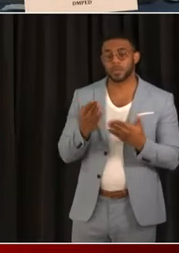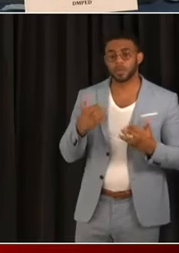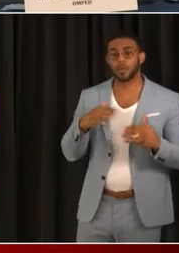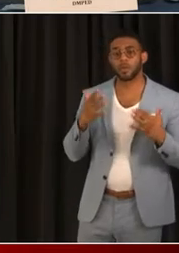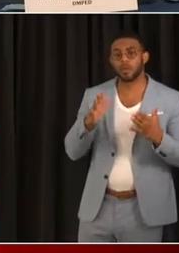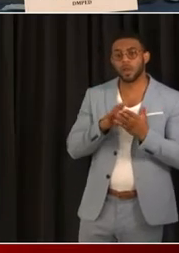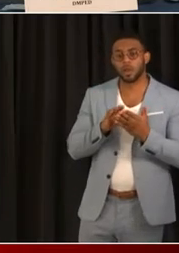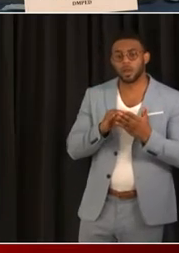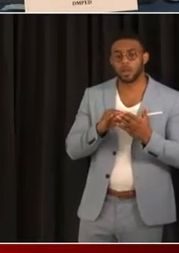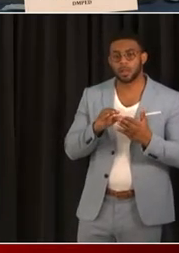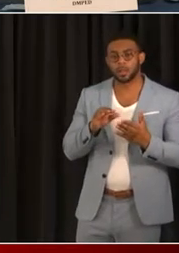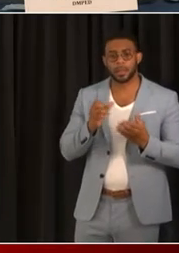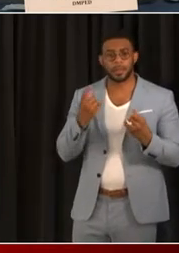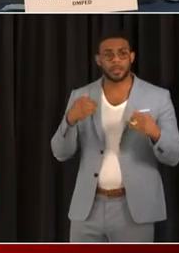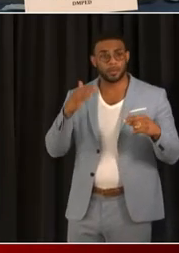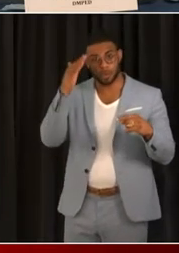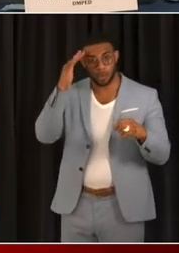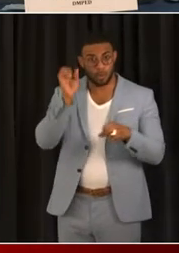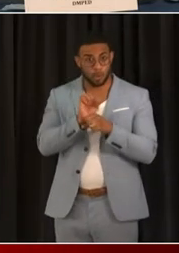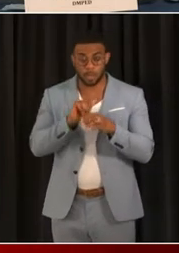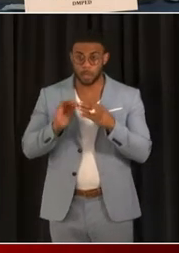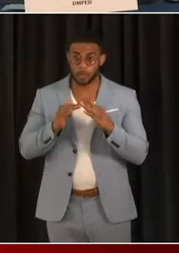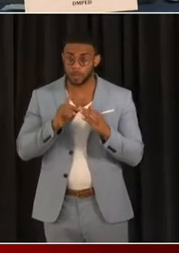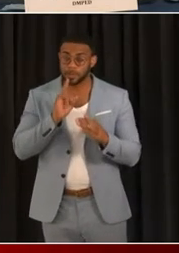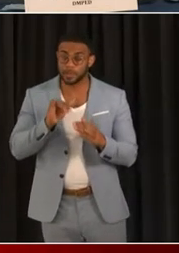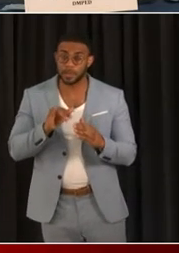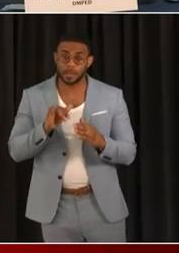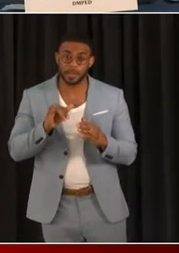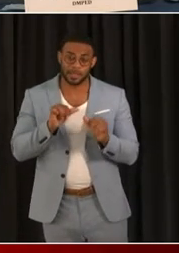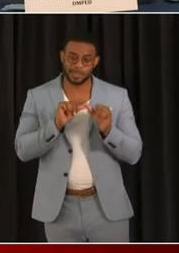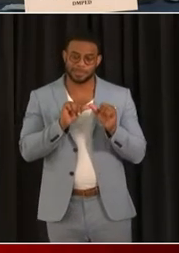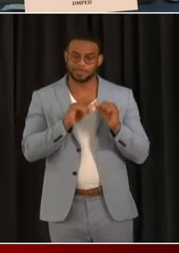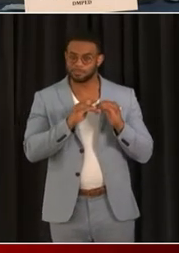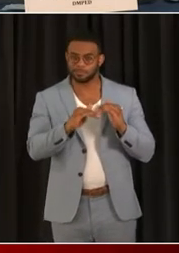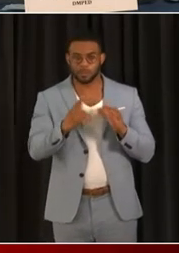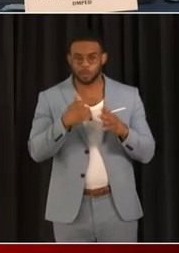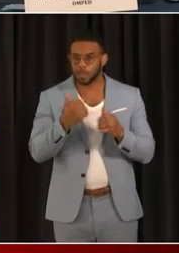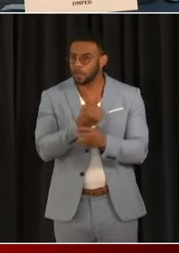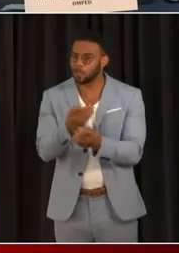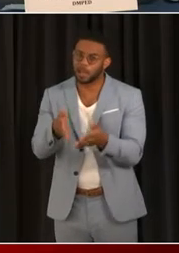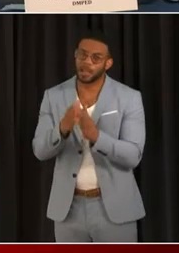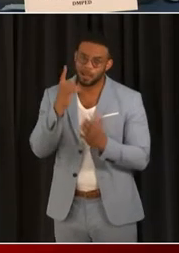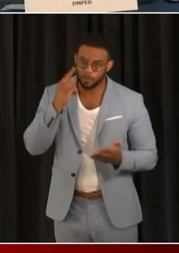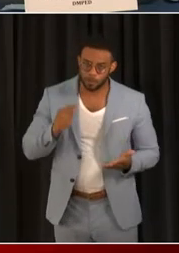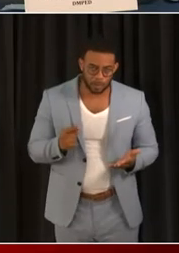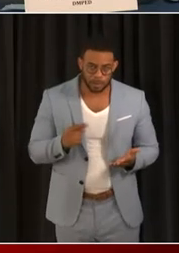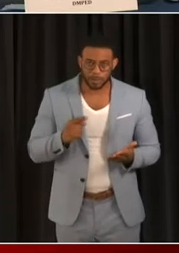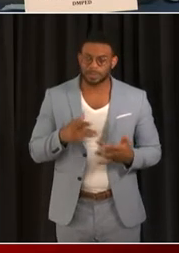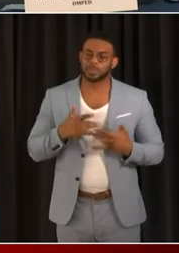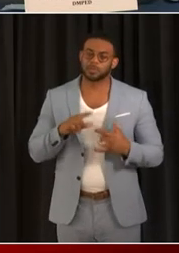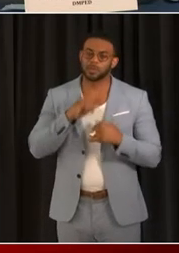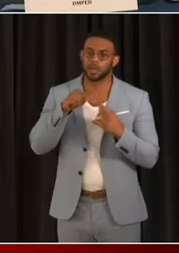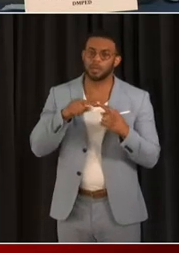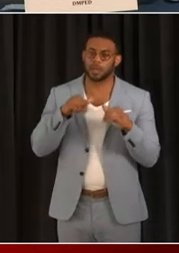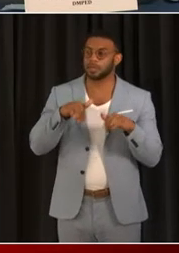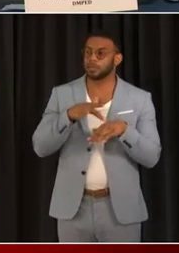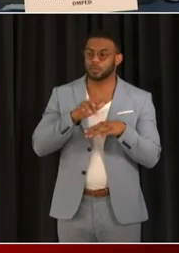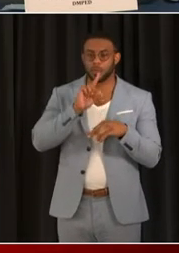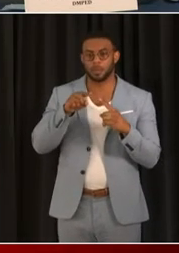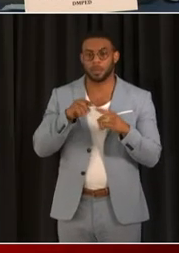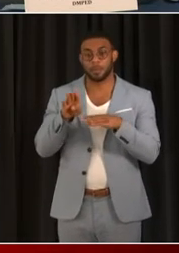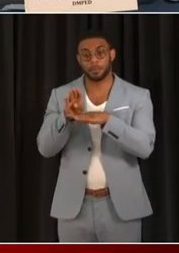of the things that we've already learned that many of us know working in the community is that consistency is what everyone asks for. And typically when we talk about in